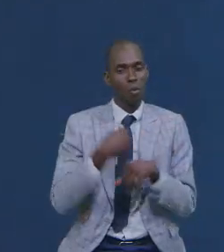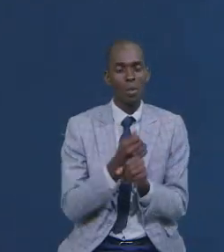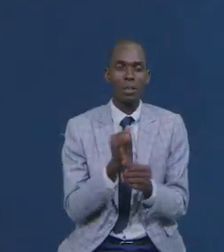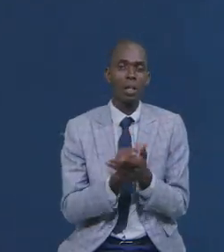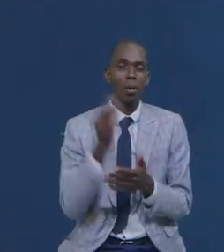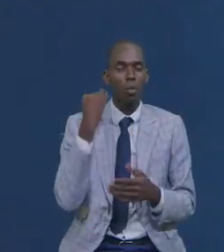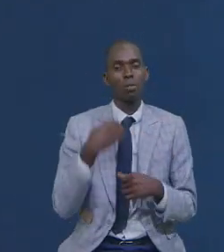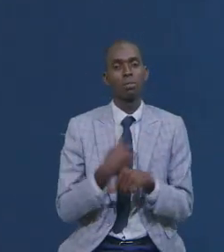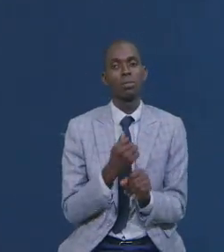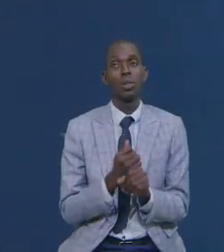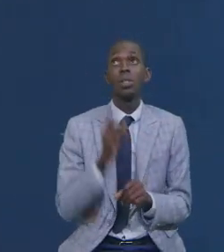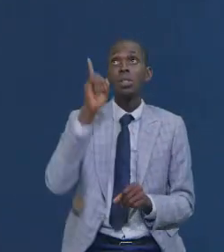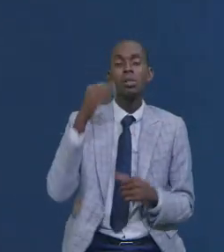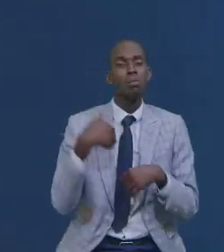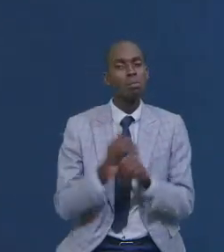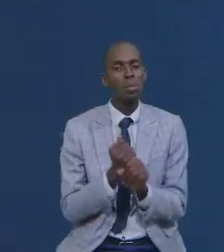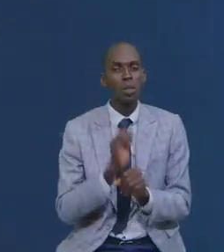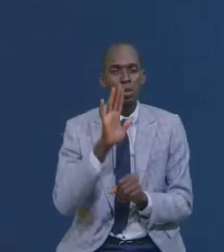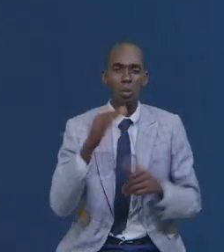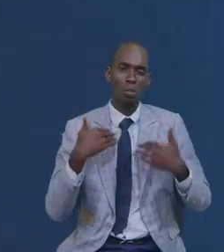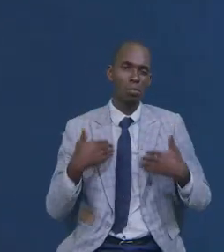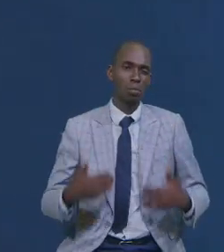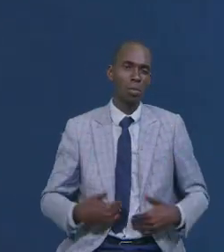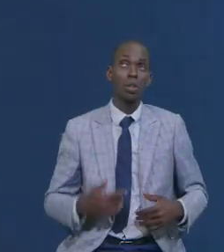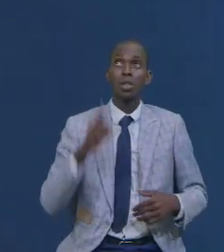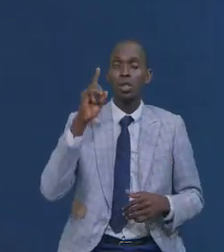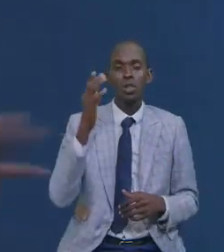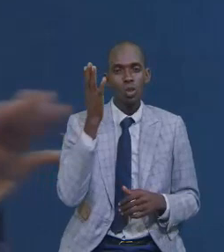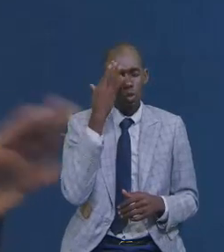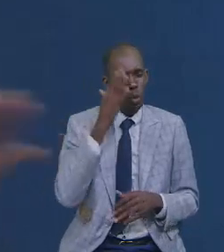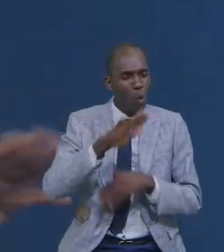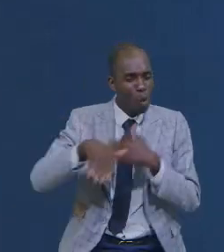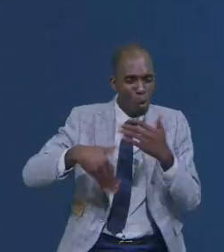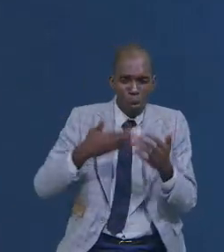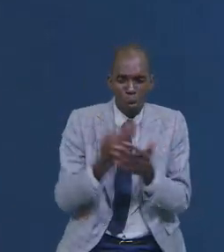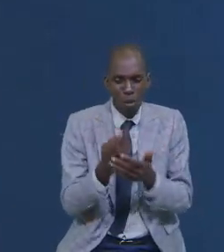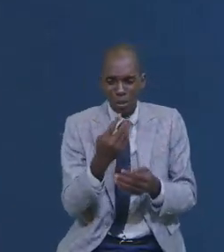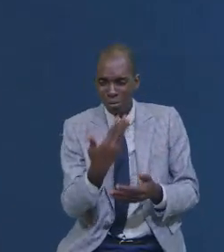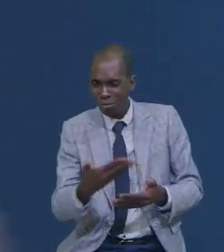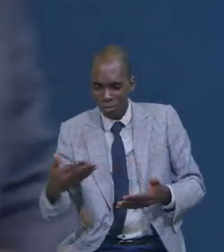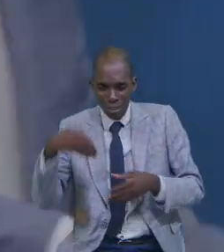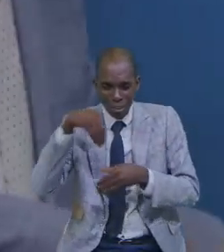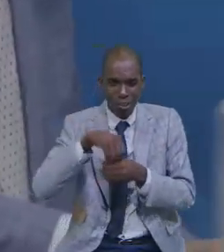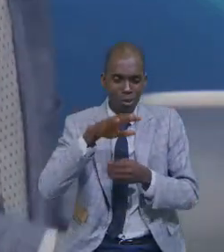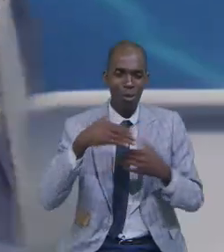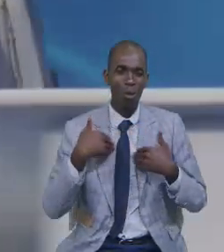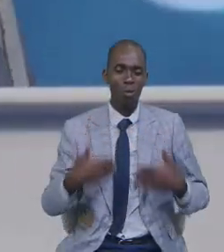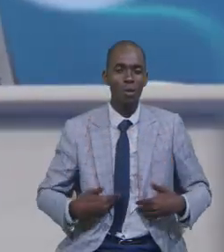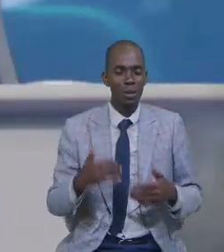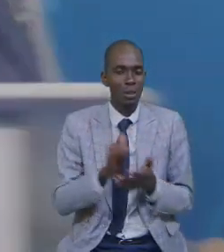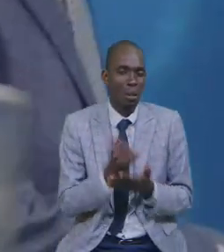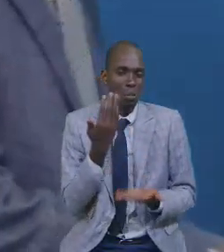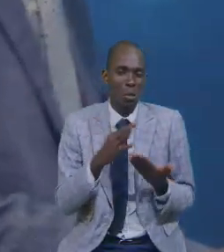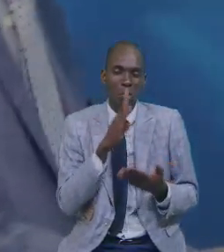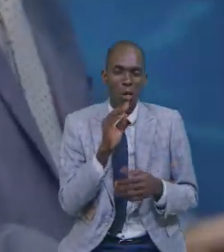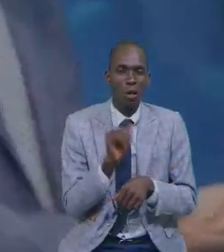He made your body. He knows all the bones there. He knows all the things that have gone wrong. And then you